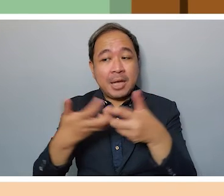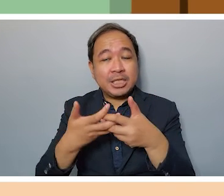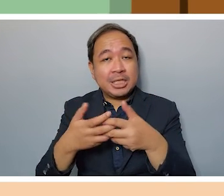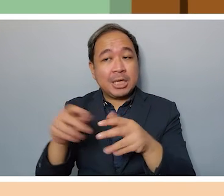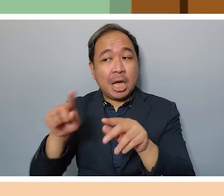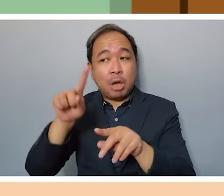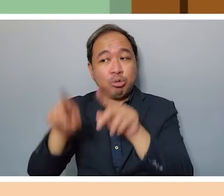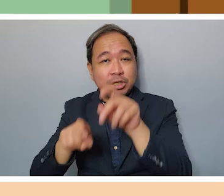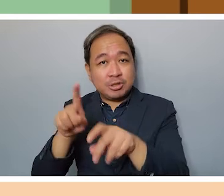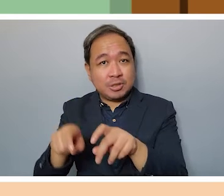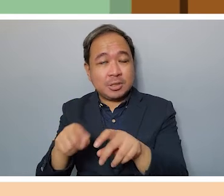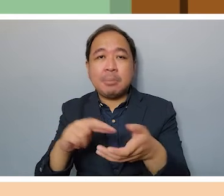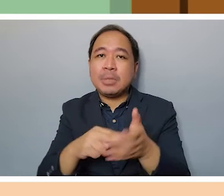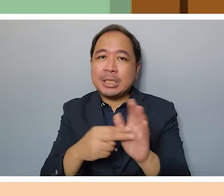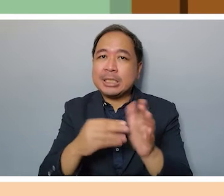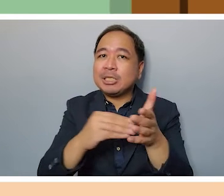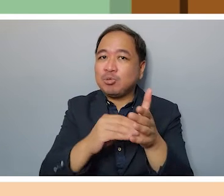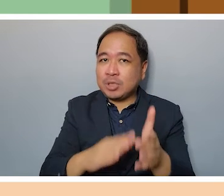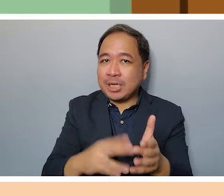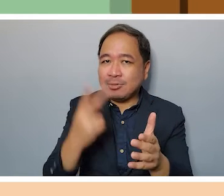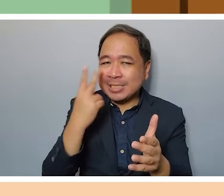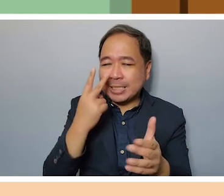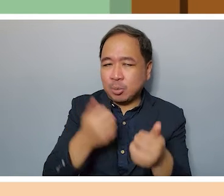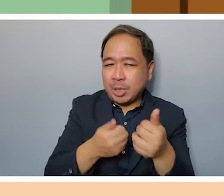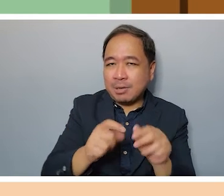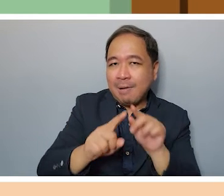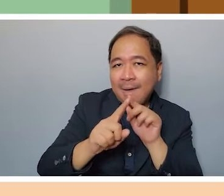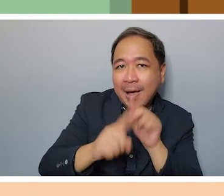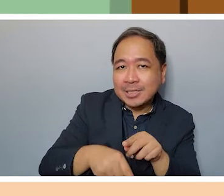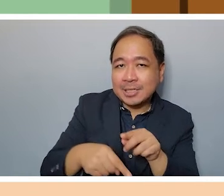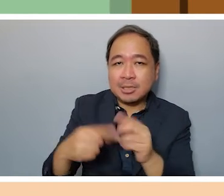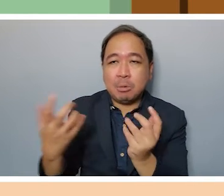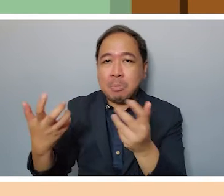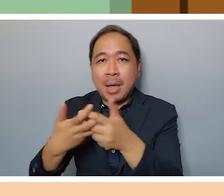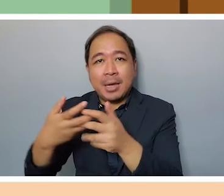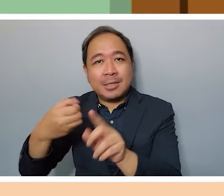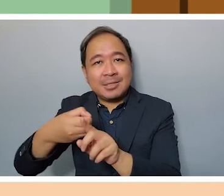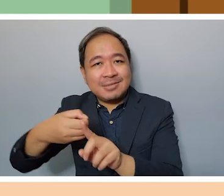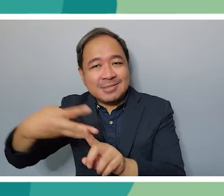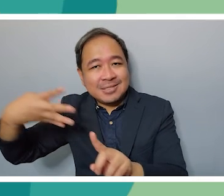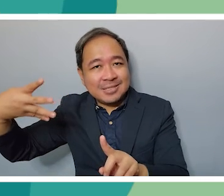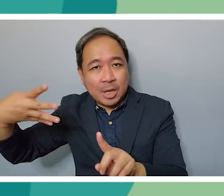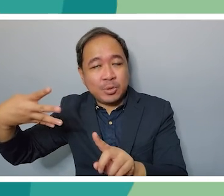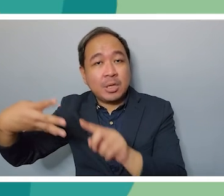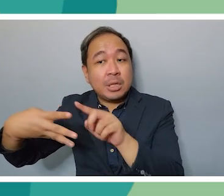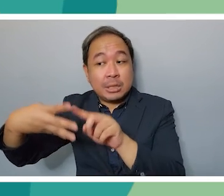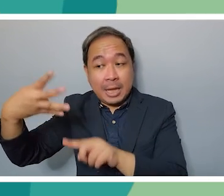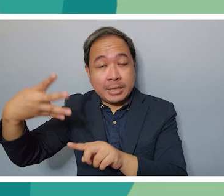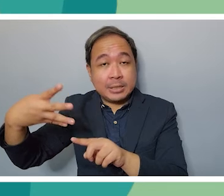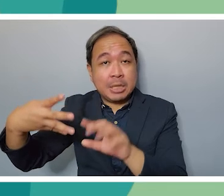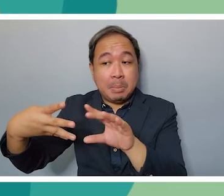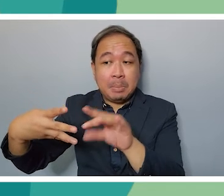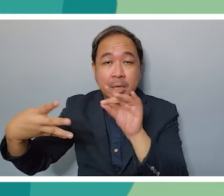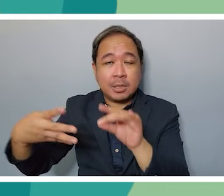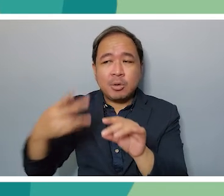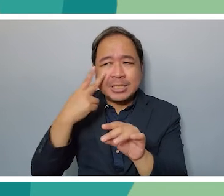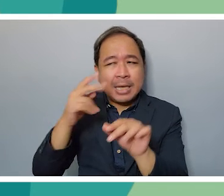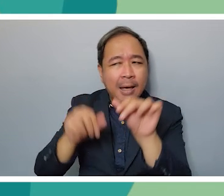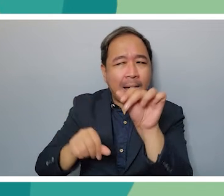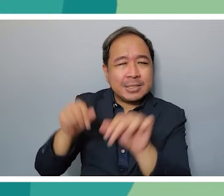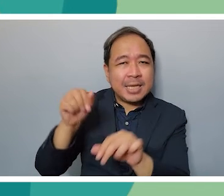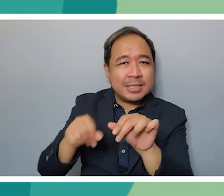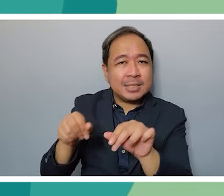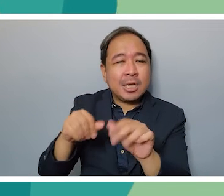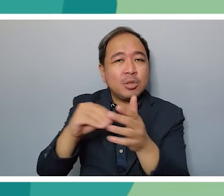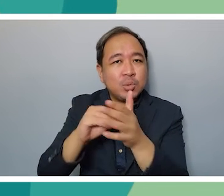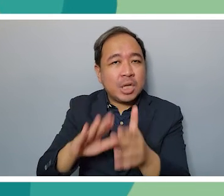Matching questions require students to pair choices with matches from a drop-down list. This type of question allows you to assess